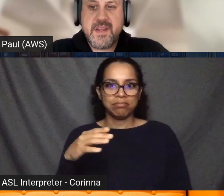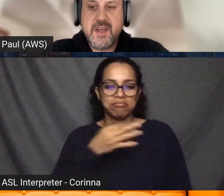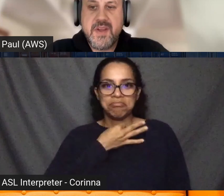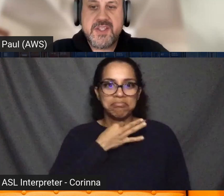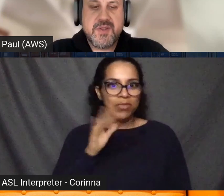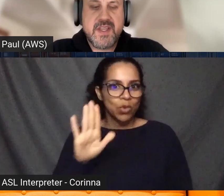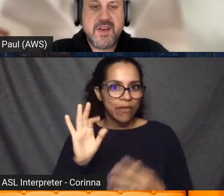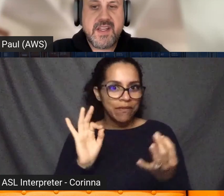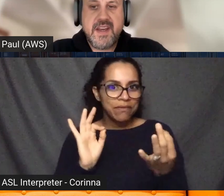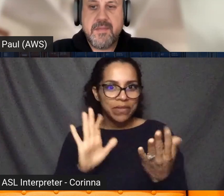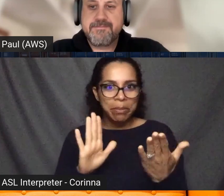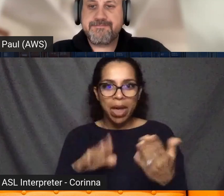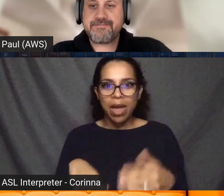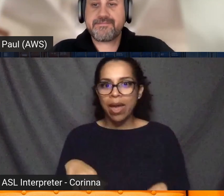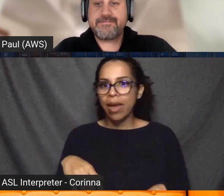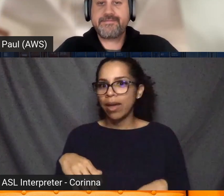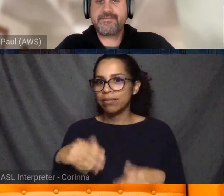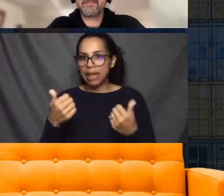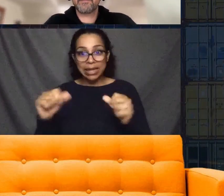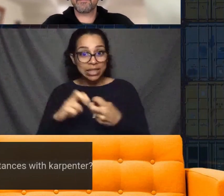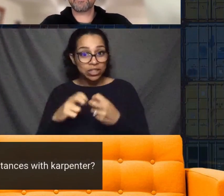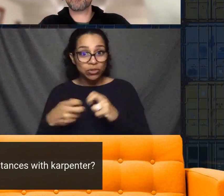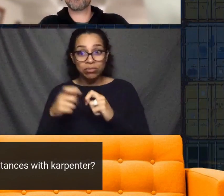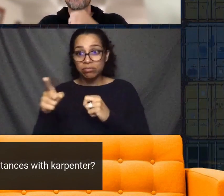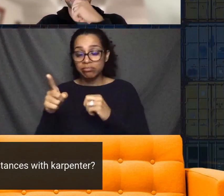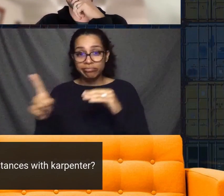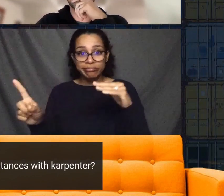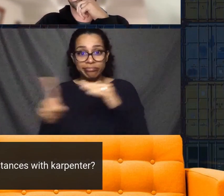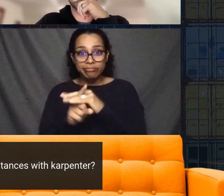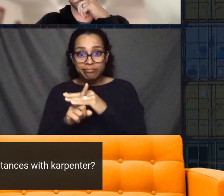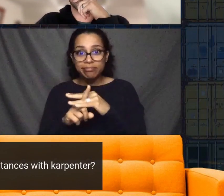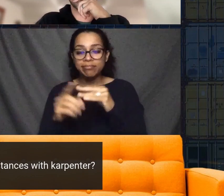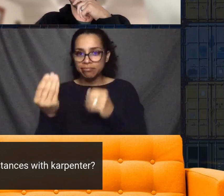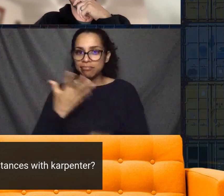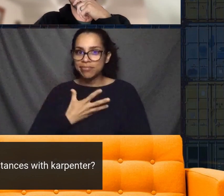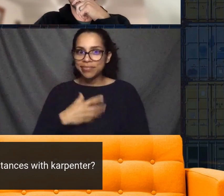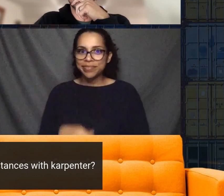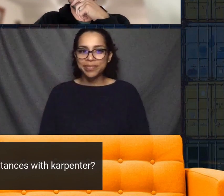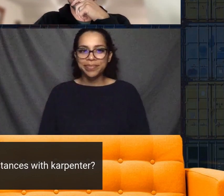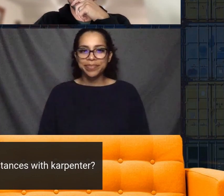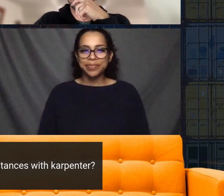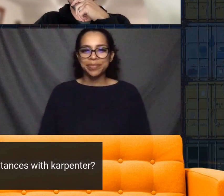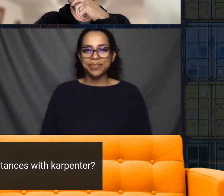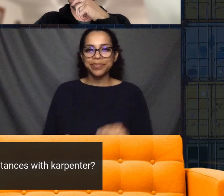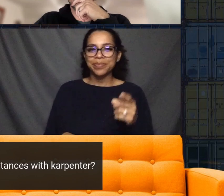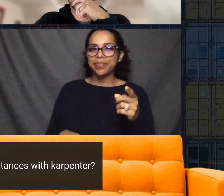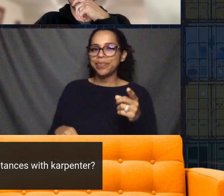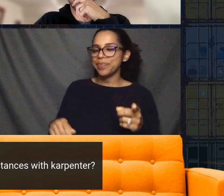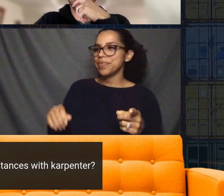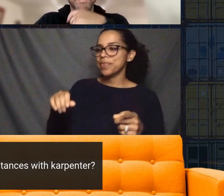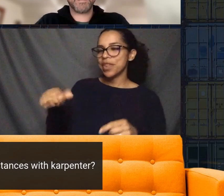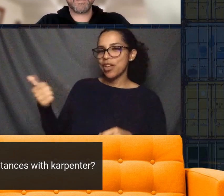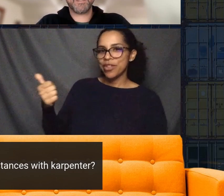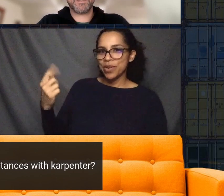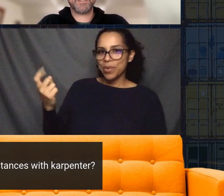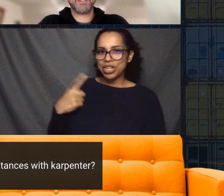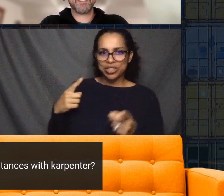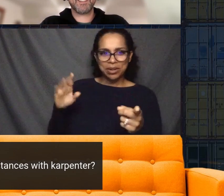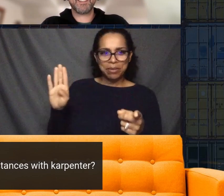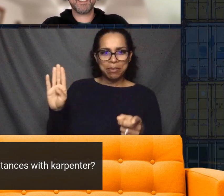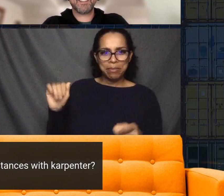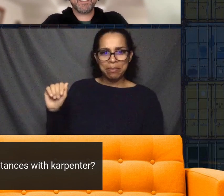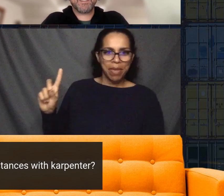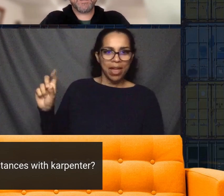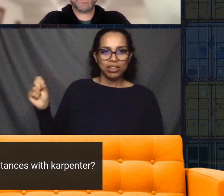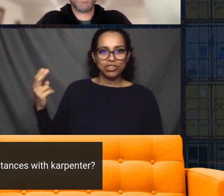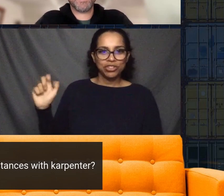up issues there on GitHub. And one last question I'll bring up from Bad Shell Dude. I don't have that as my login shell,